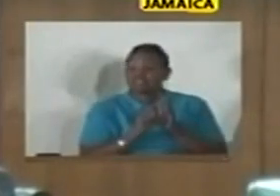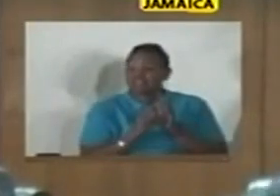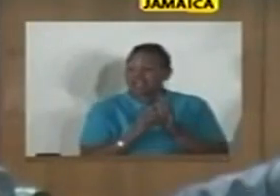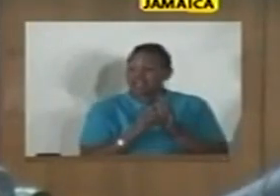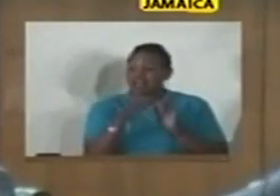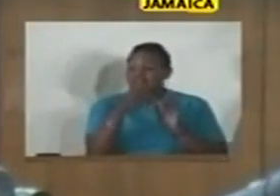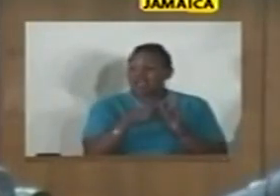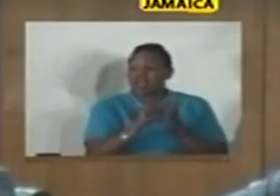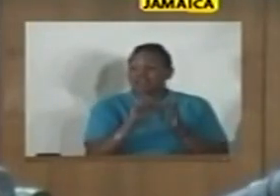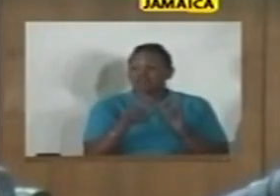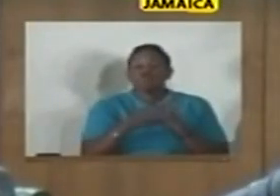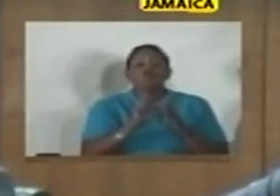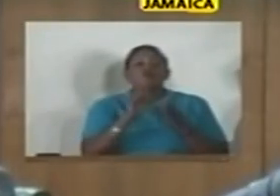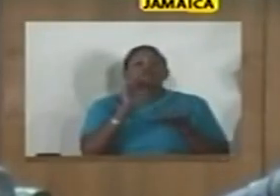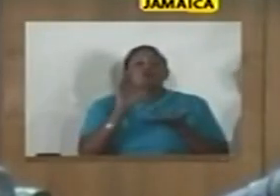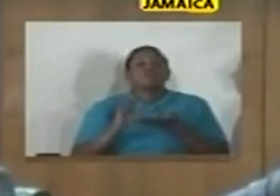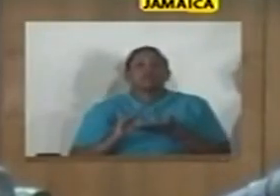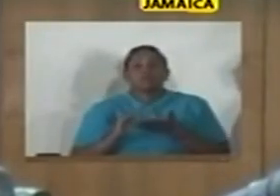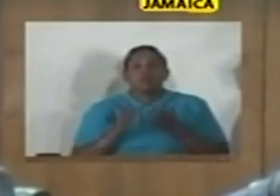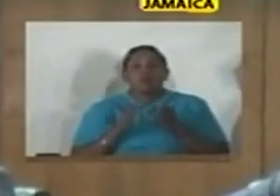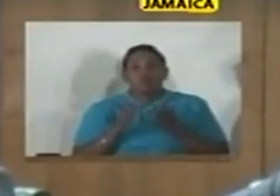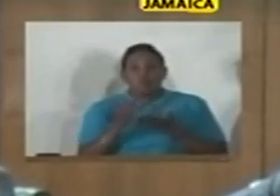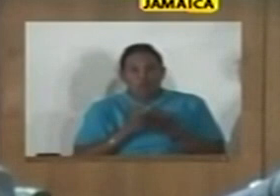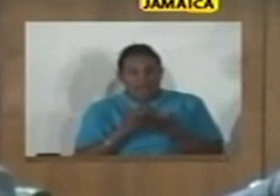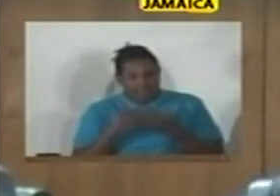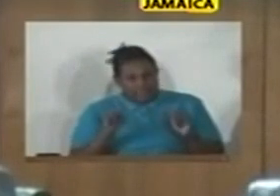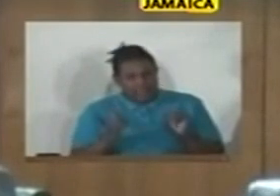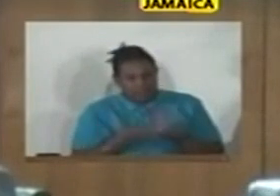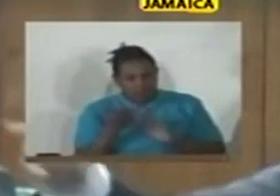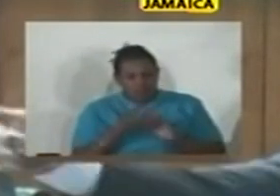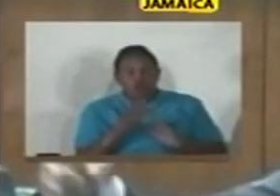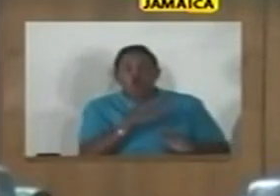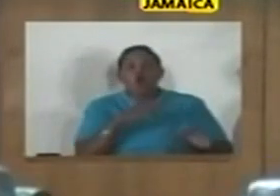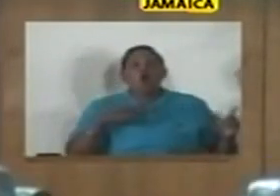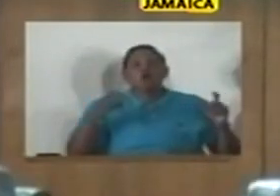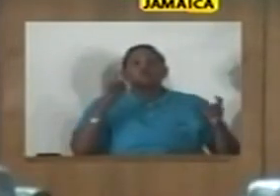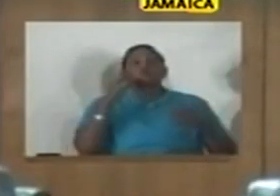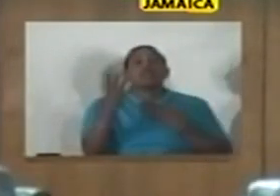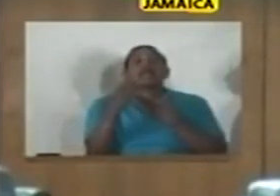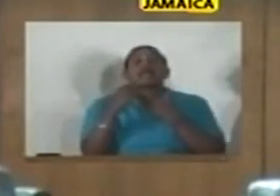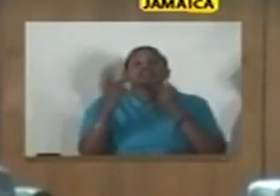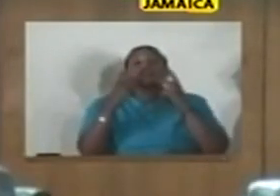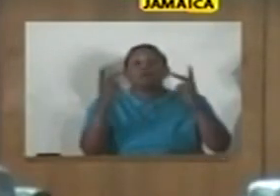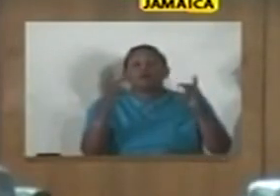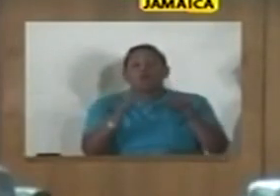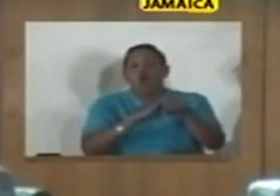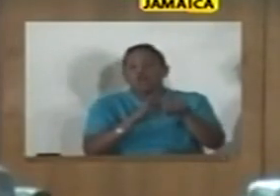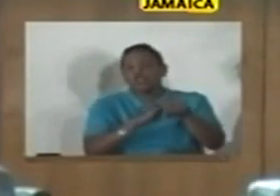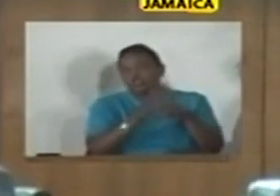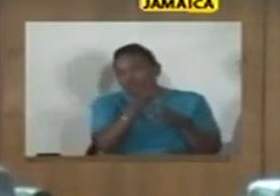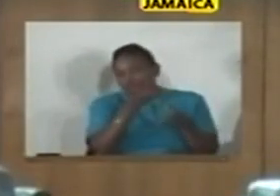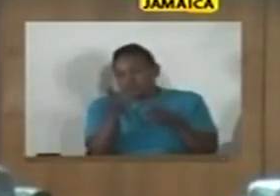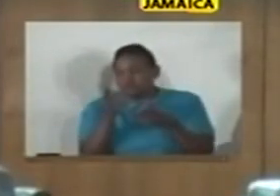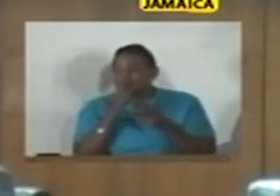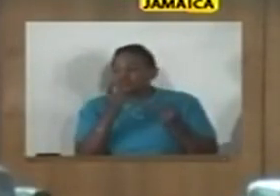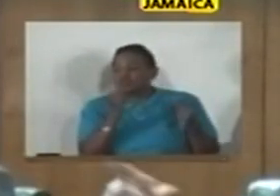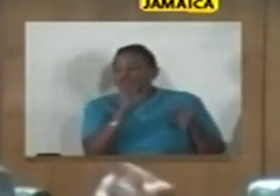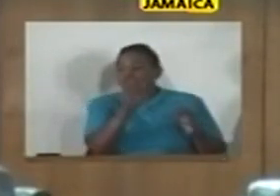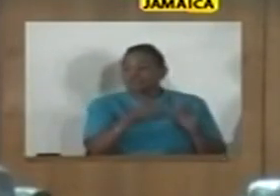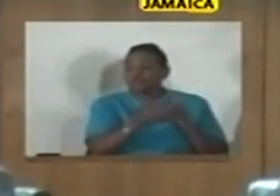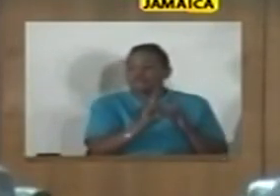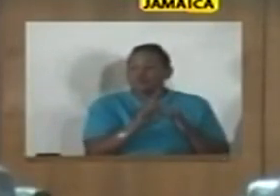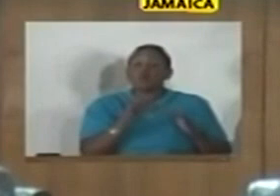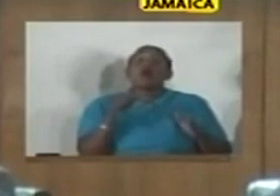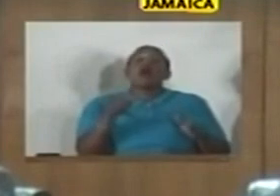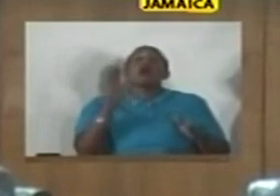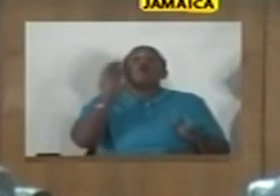the review of the minimum wage is ongoing. The Commission will again be engaging the public in consultation as it conducts its review